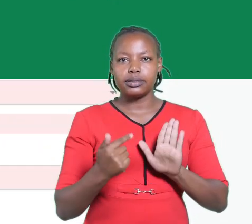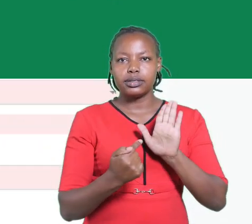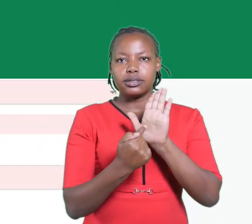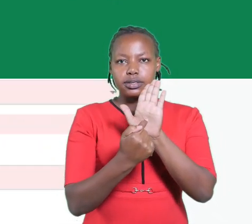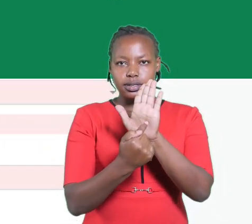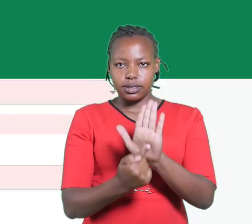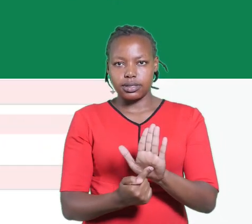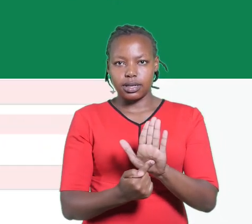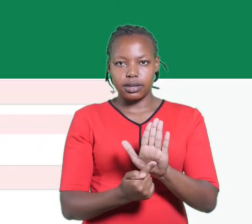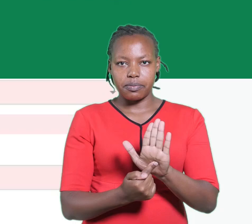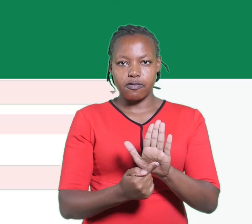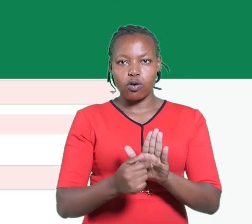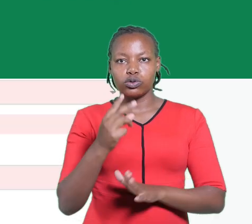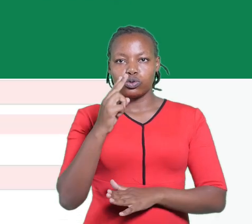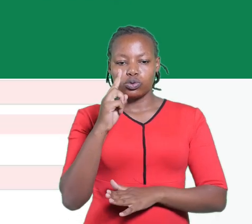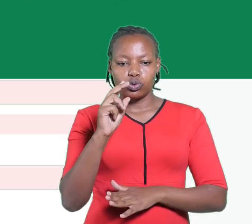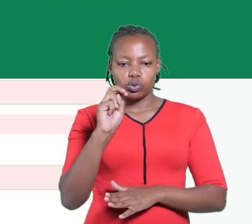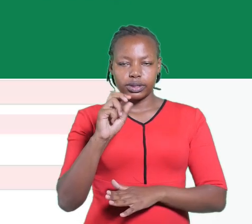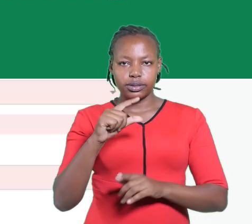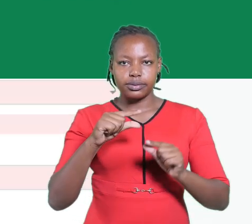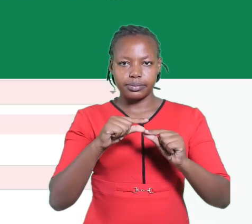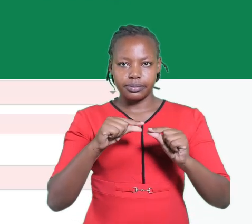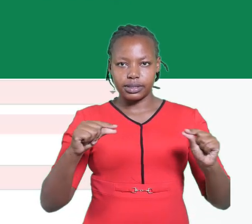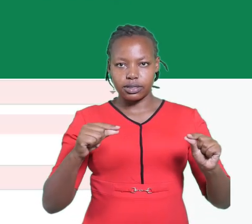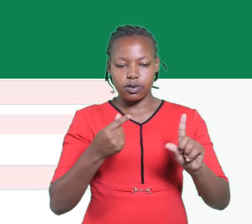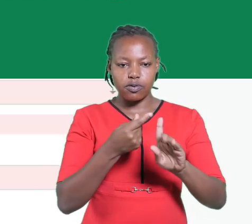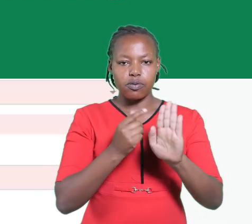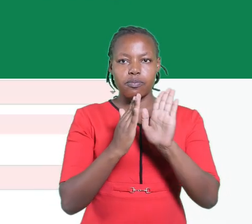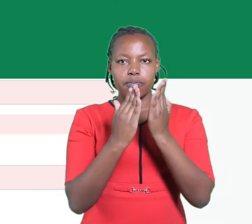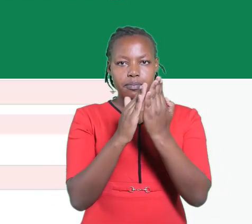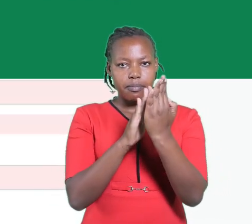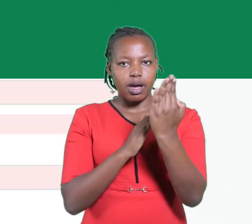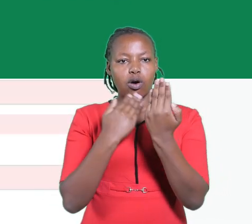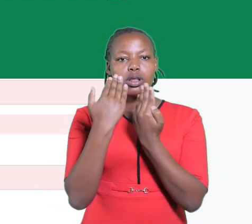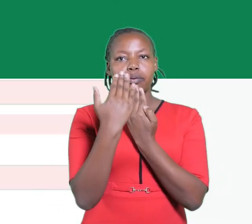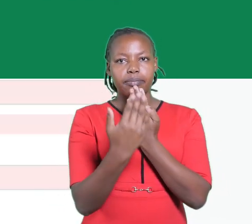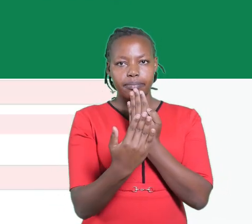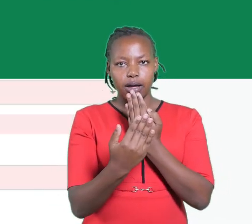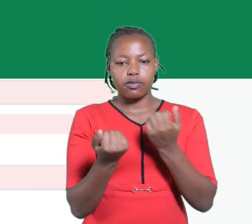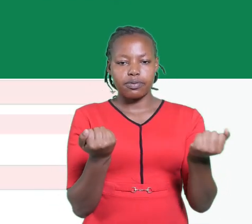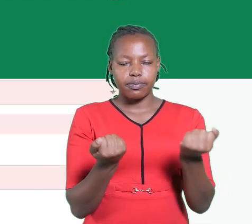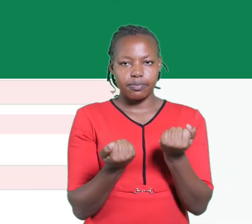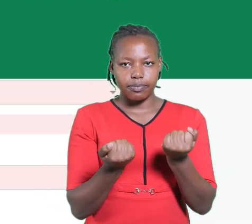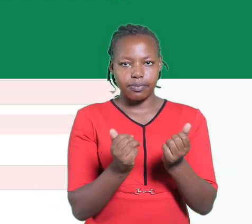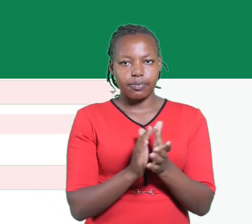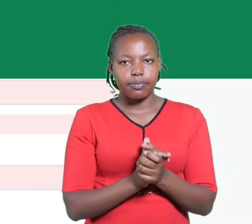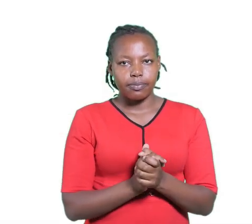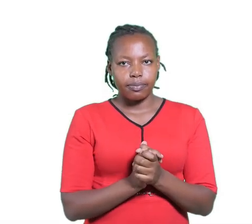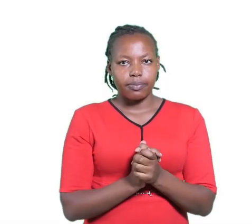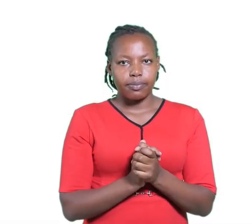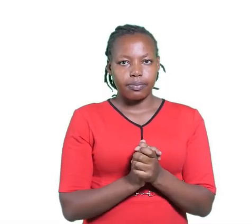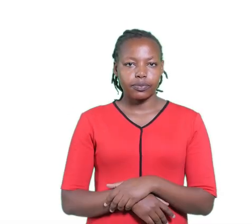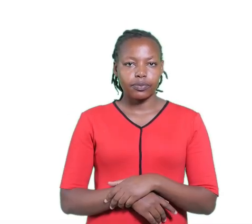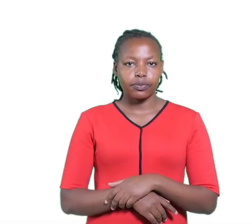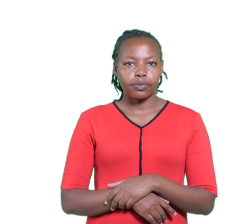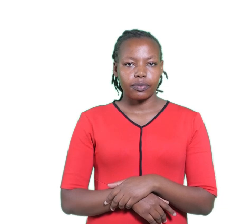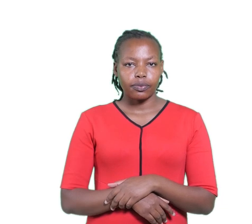plate at the place visible from at least 20 meters from the front and rear of the motor